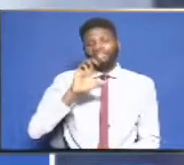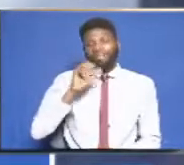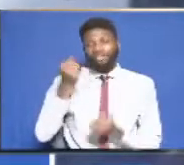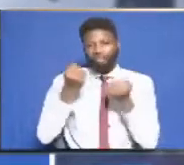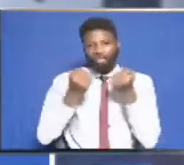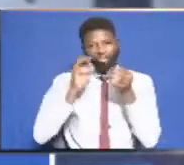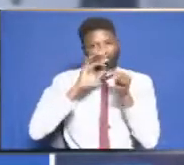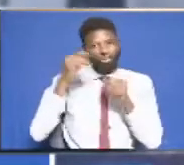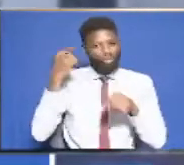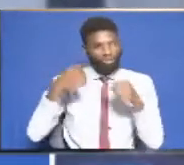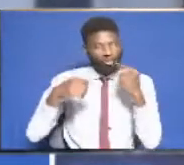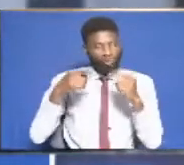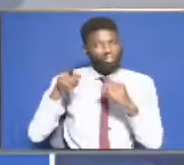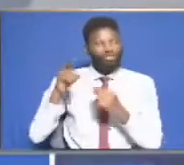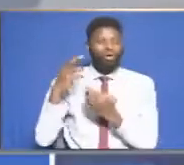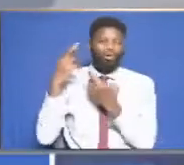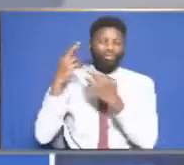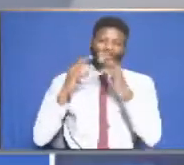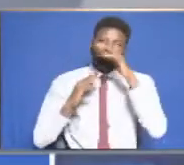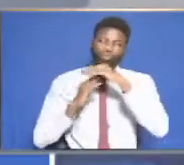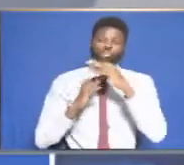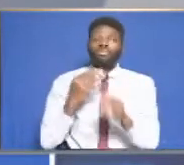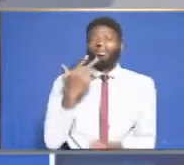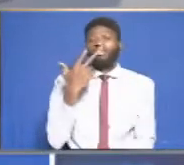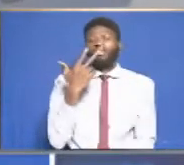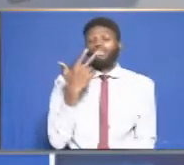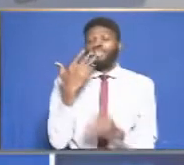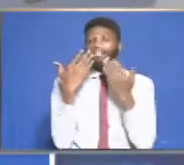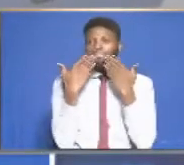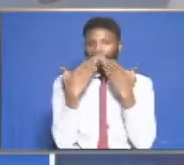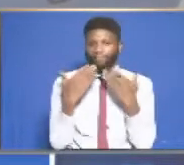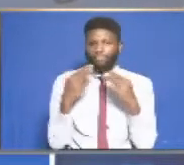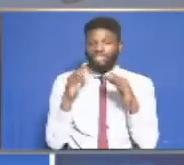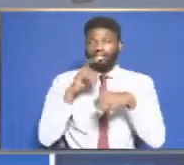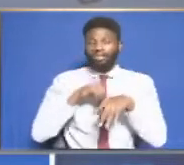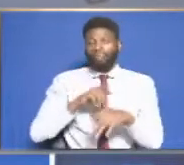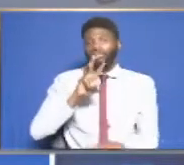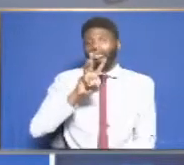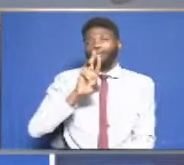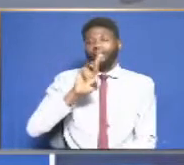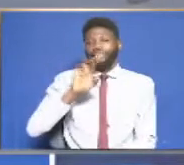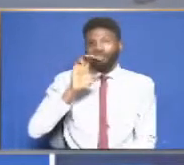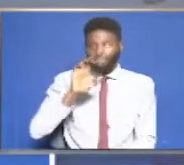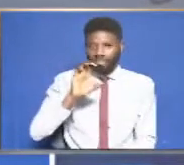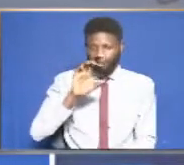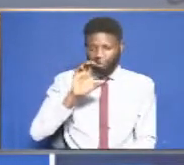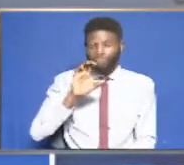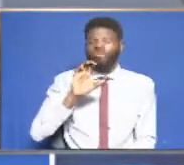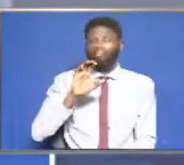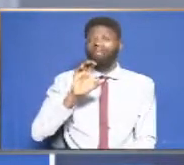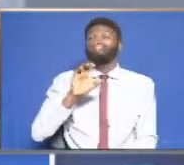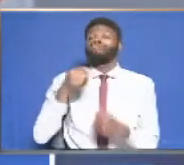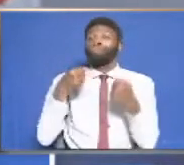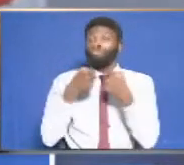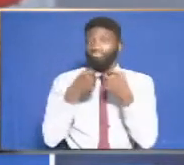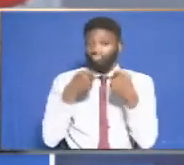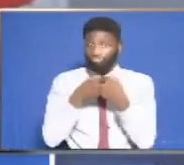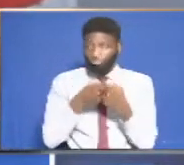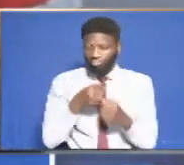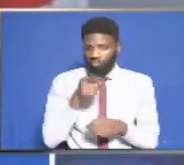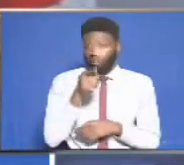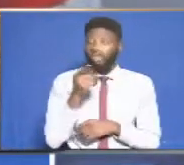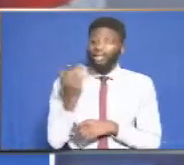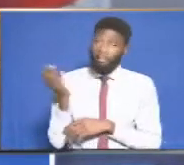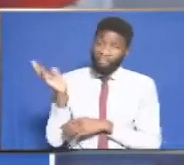hoping for a top three finish in the WRC RCR2. The Safari Rally is making a comeback to